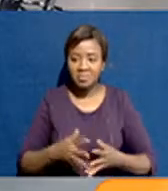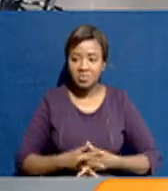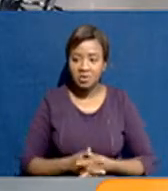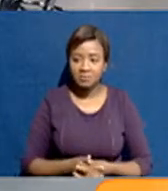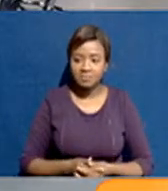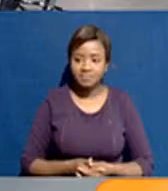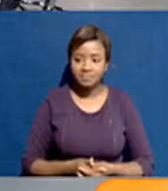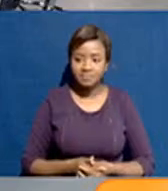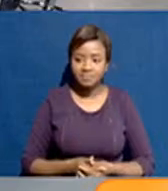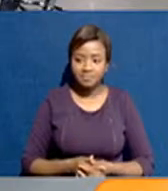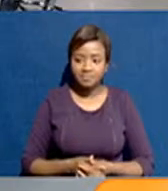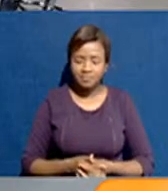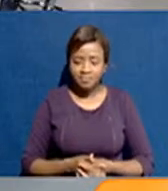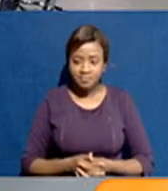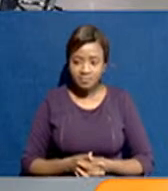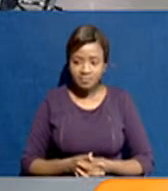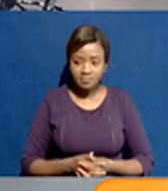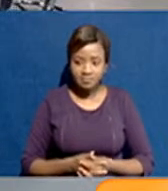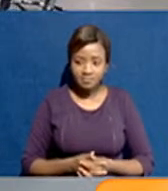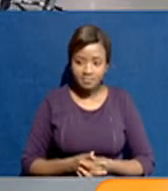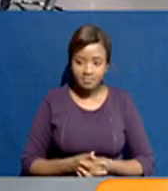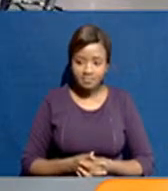Nutshell. It's a whole book.